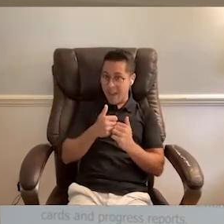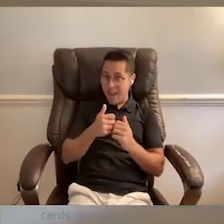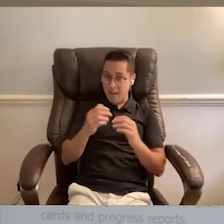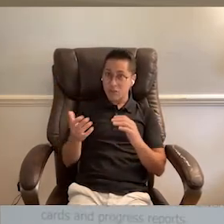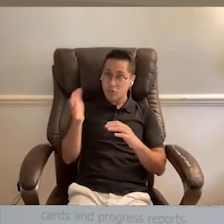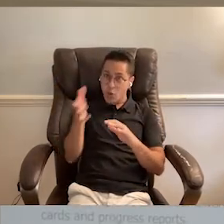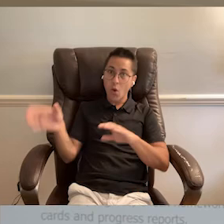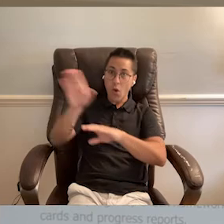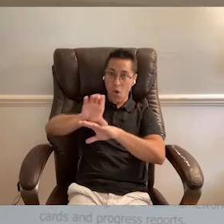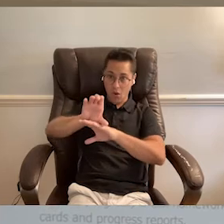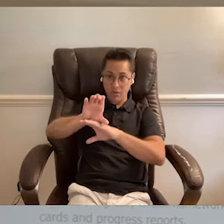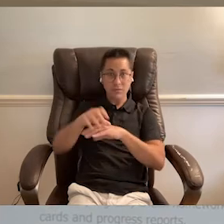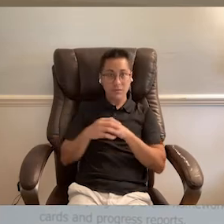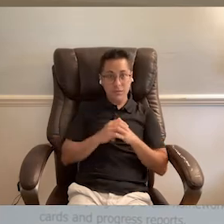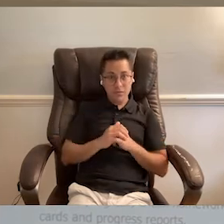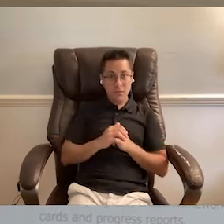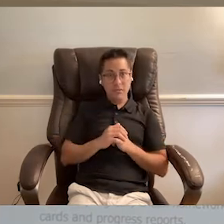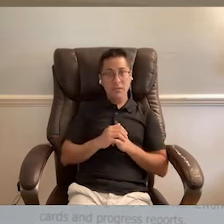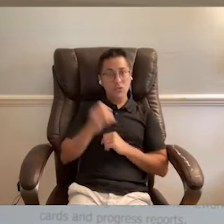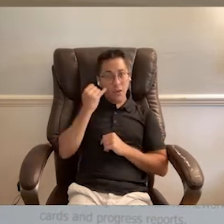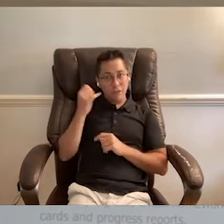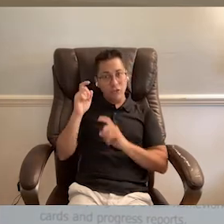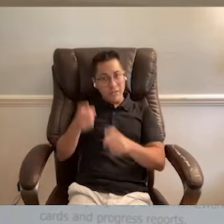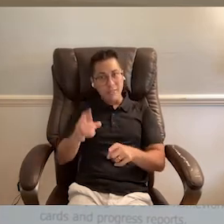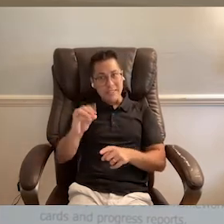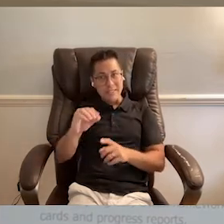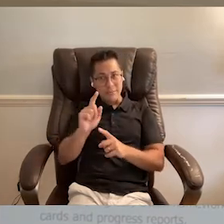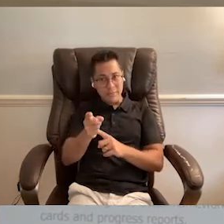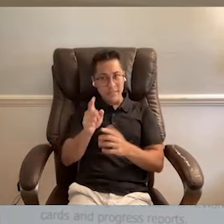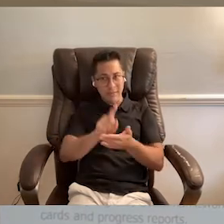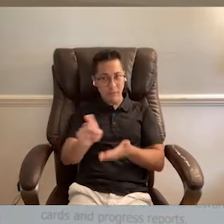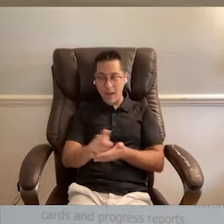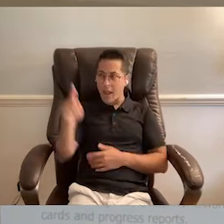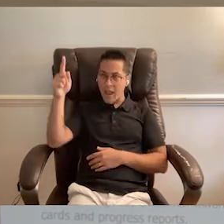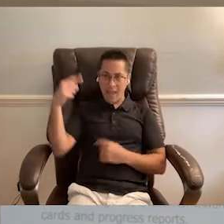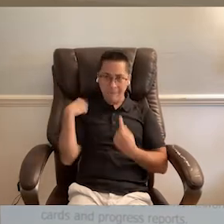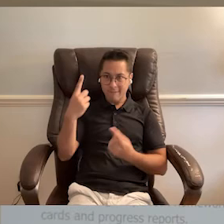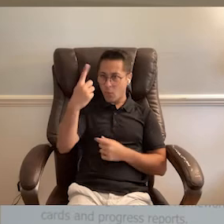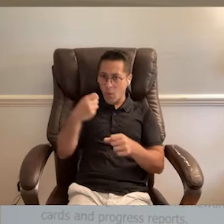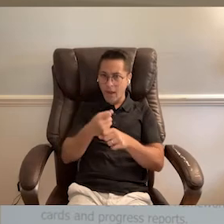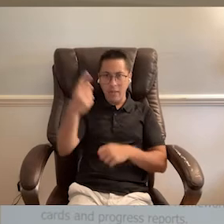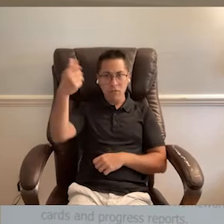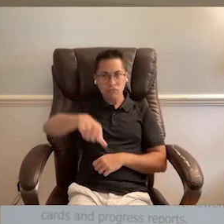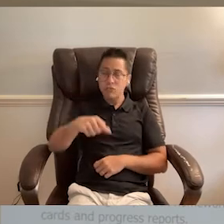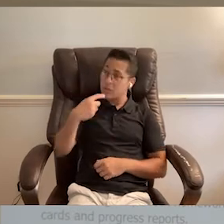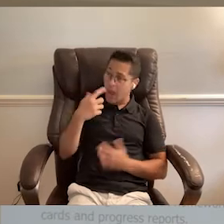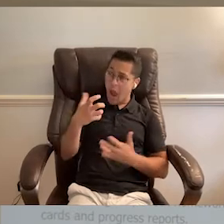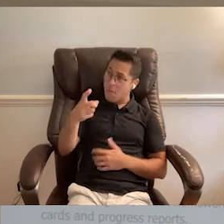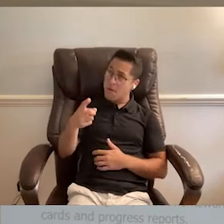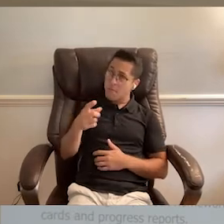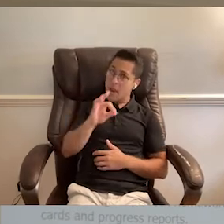if your child's getting 60 minutes a week and they've denied it for a year, you can say, I want him to get 90 minutes a